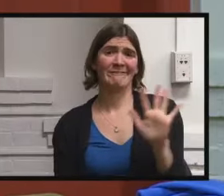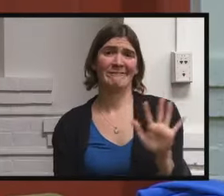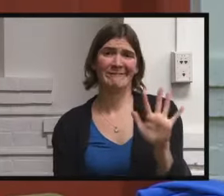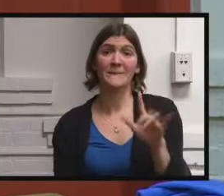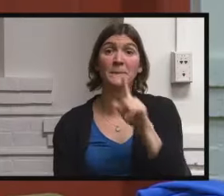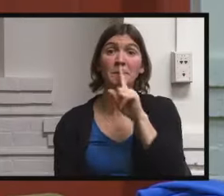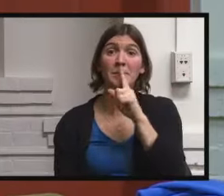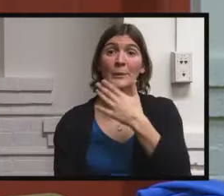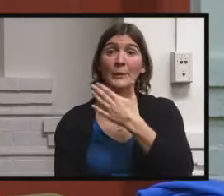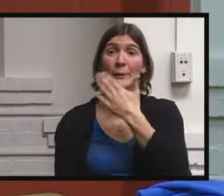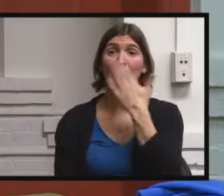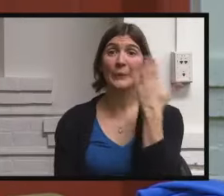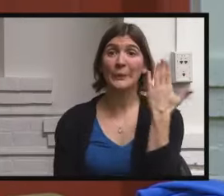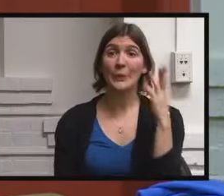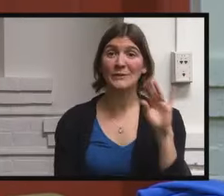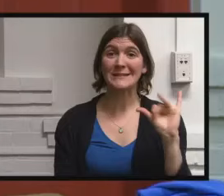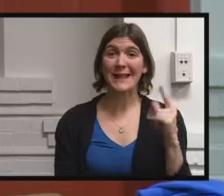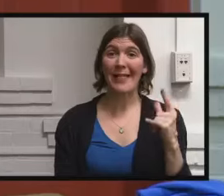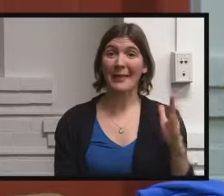no recycling